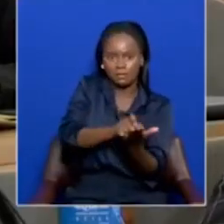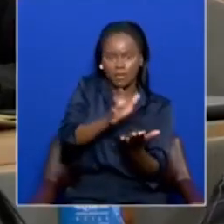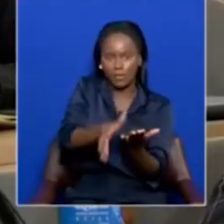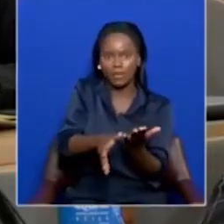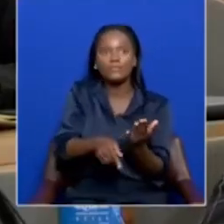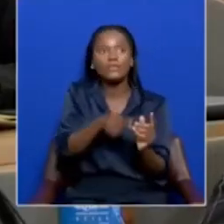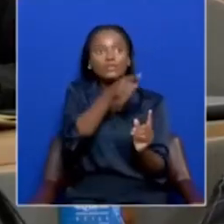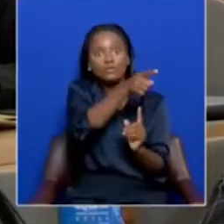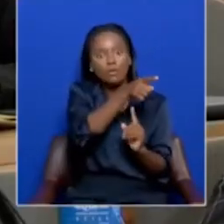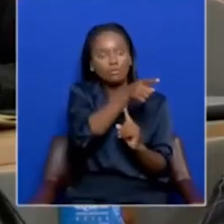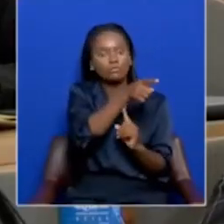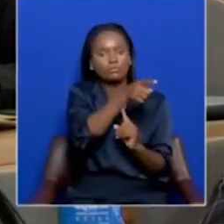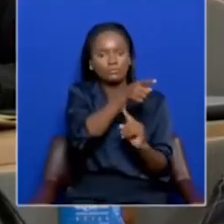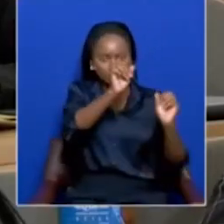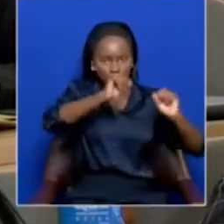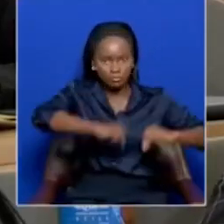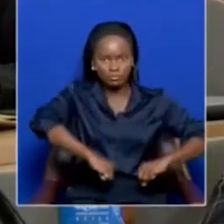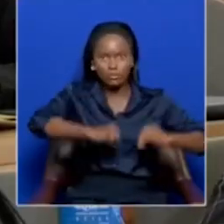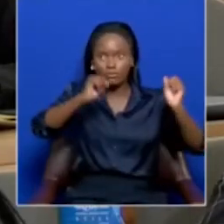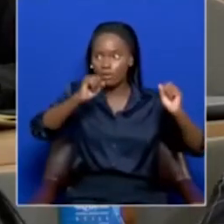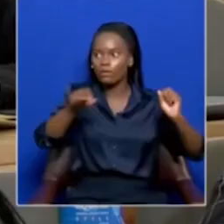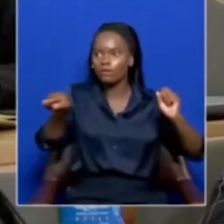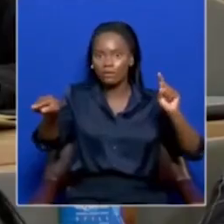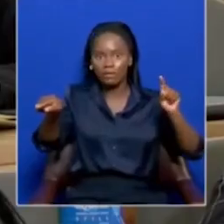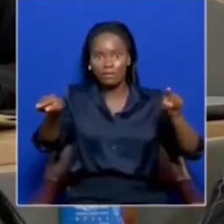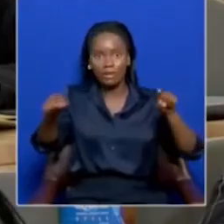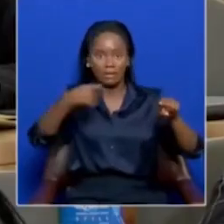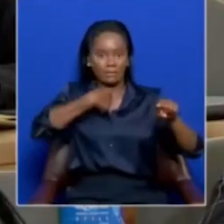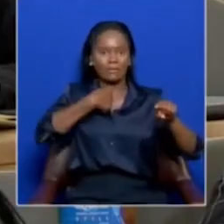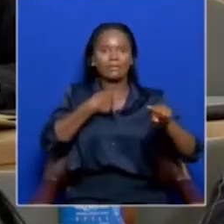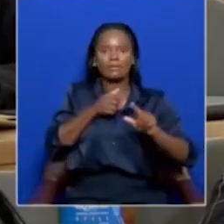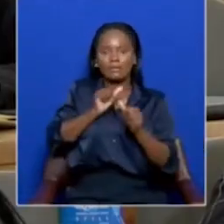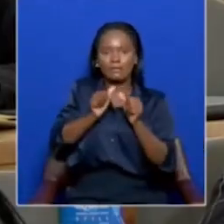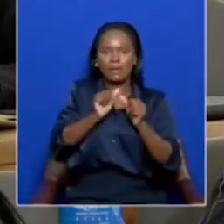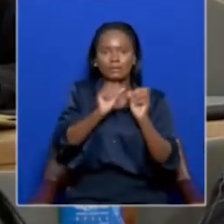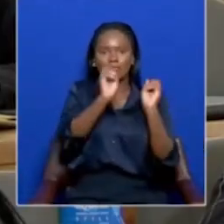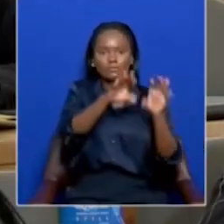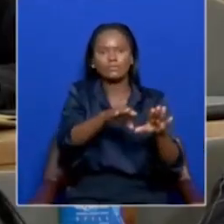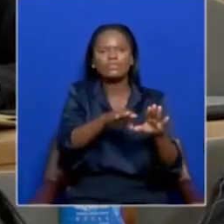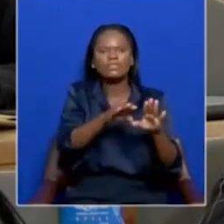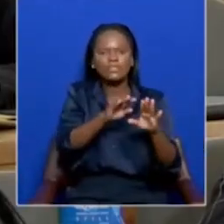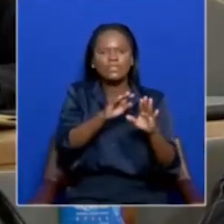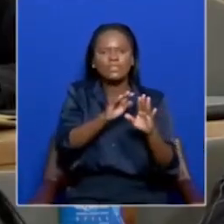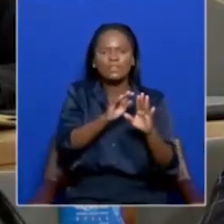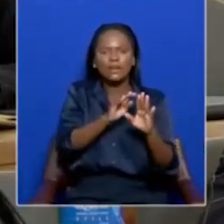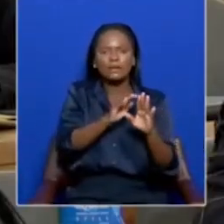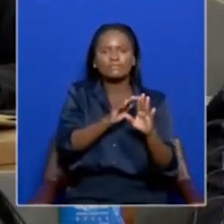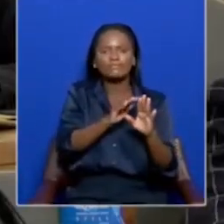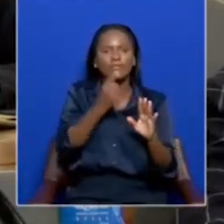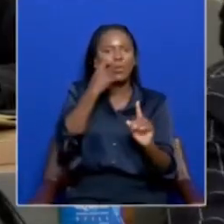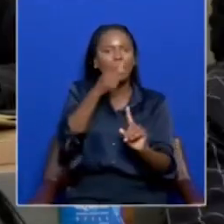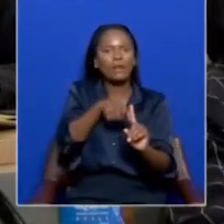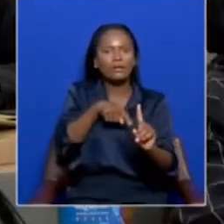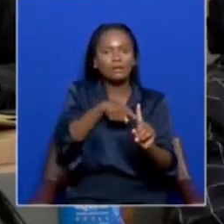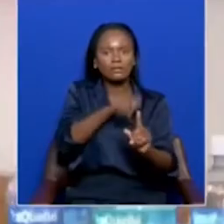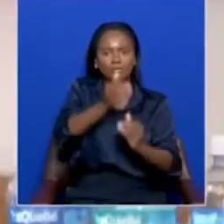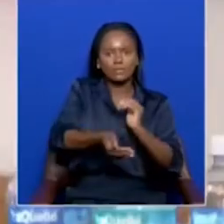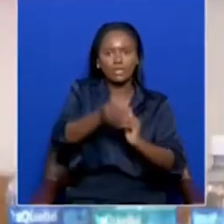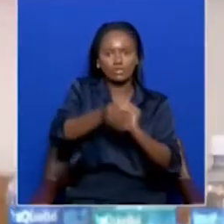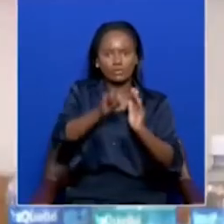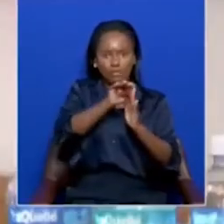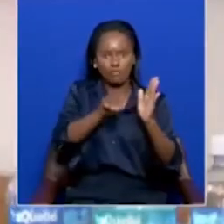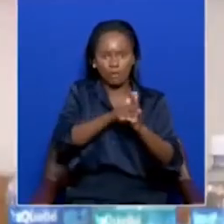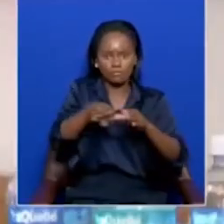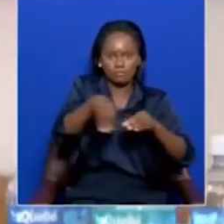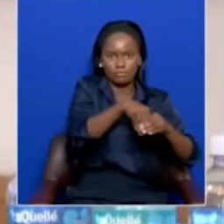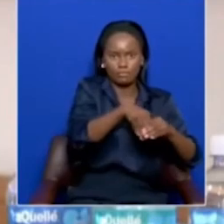enrolled in the program. And in 2019, indeed, I went to the program. If I could just take a